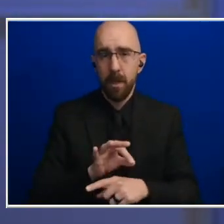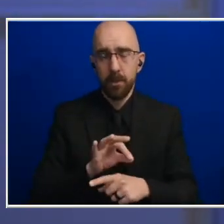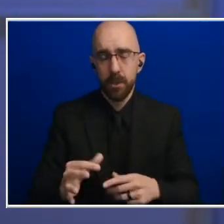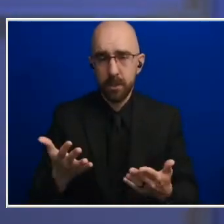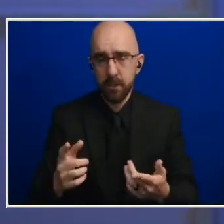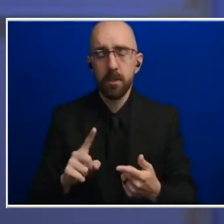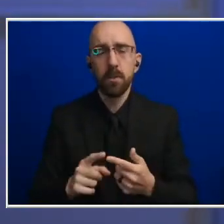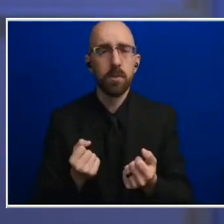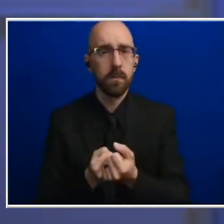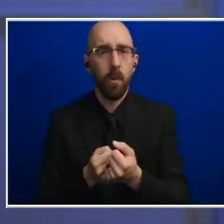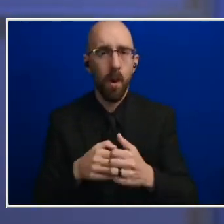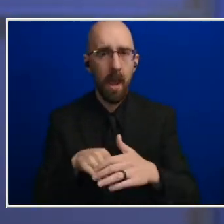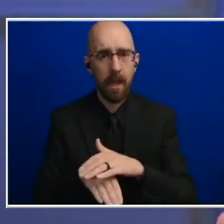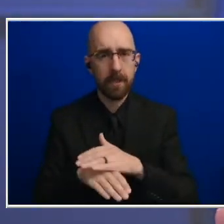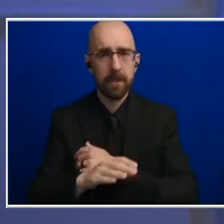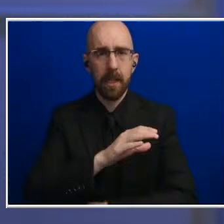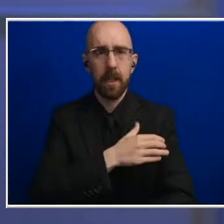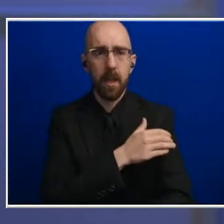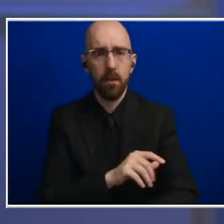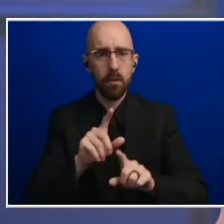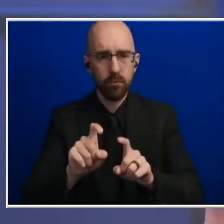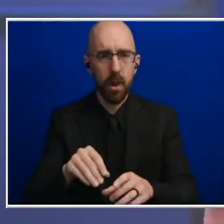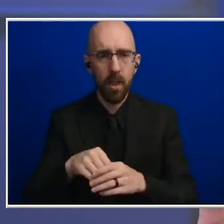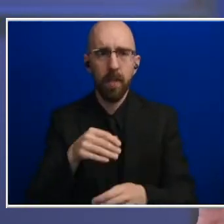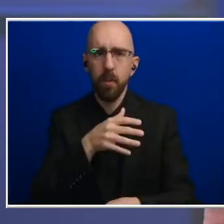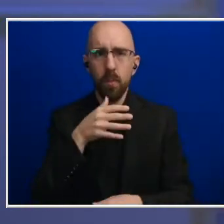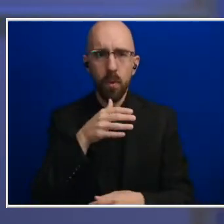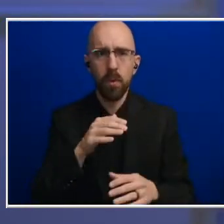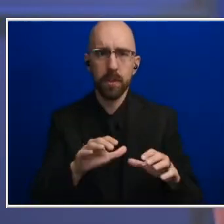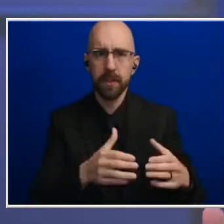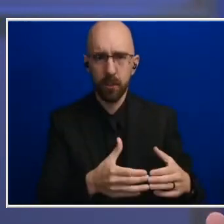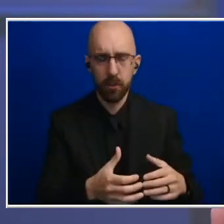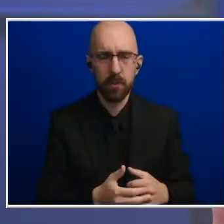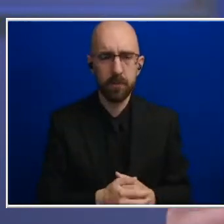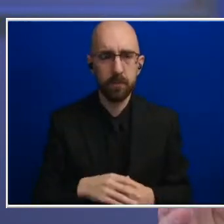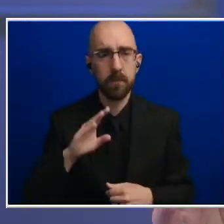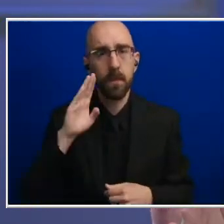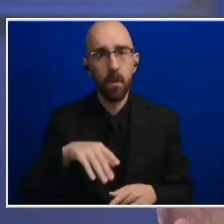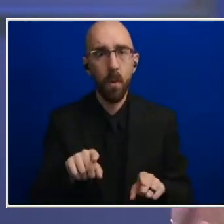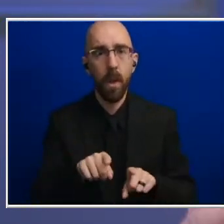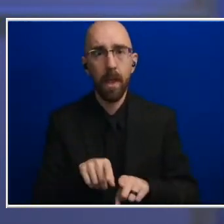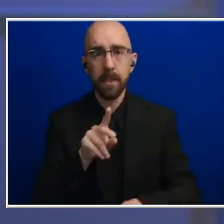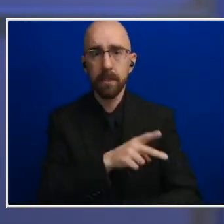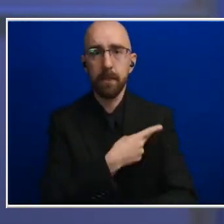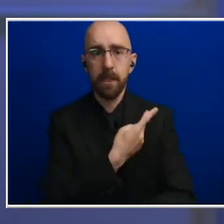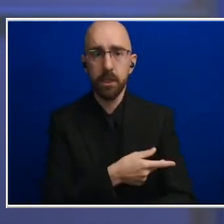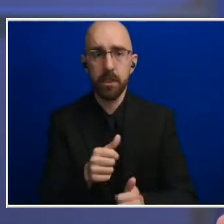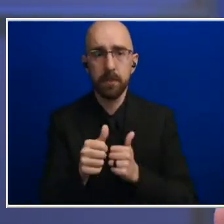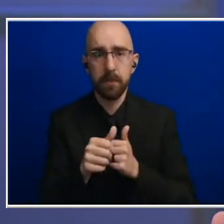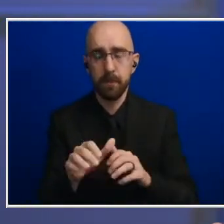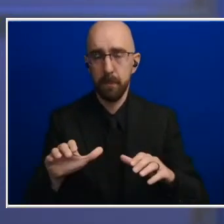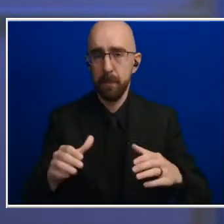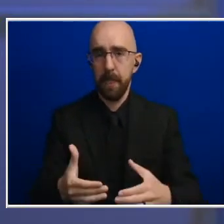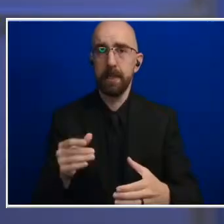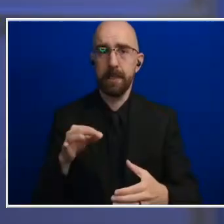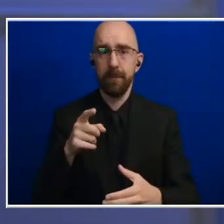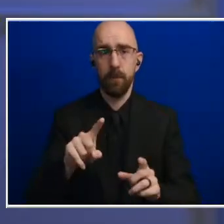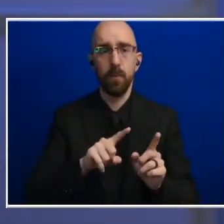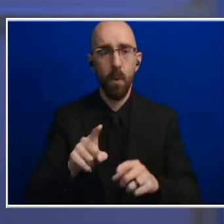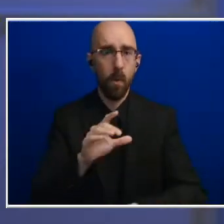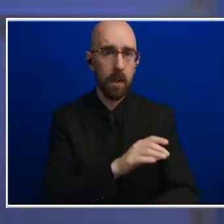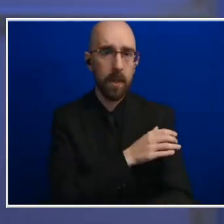clinical trials in the rural sector. We know as a patient base, if you go on a clinical trial,